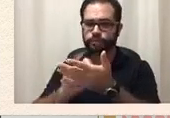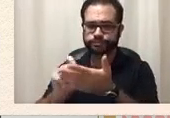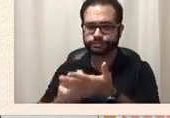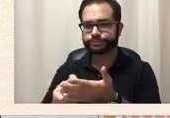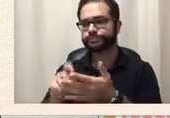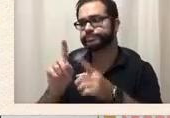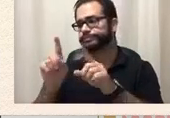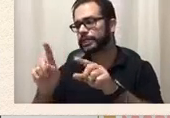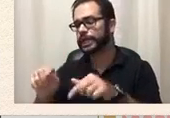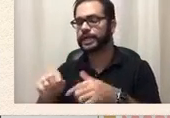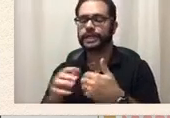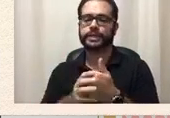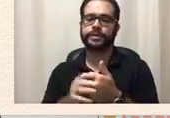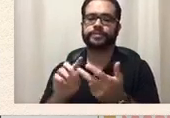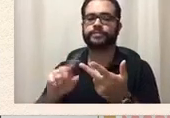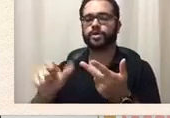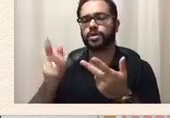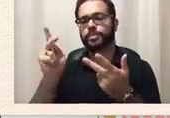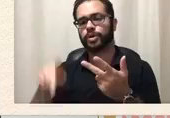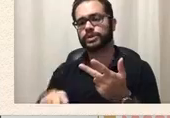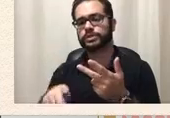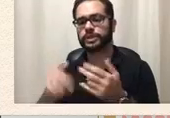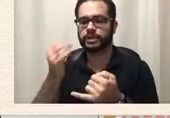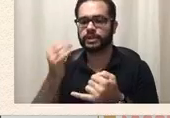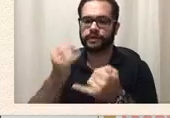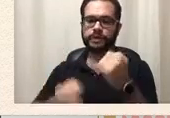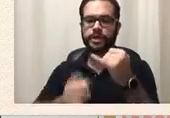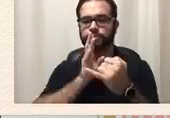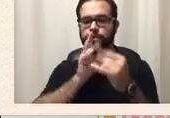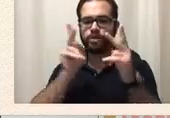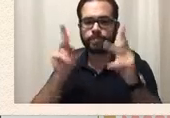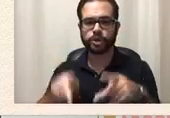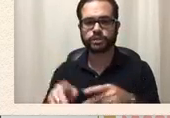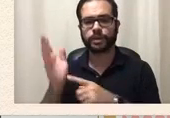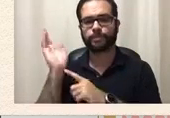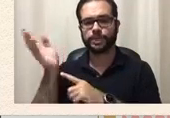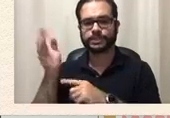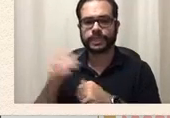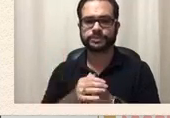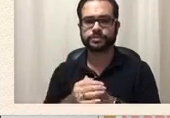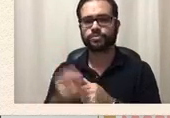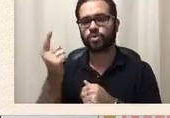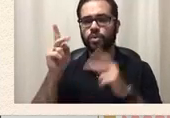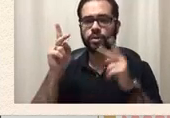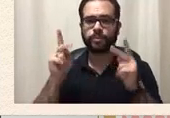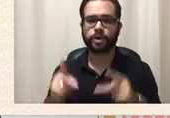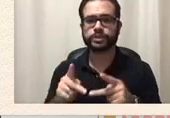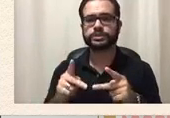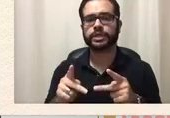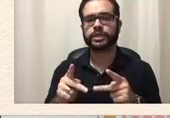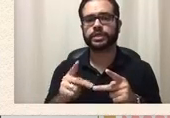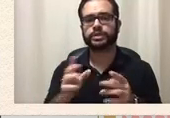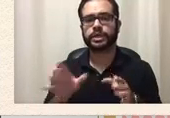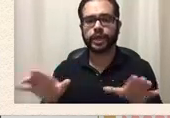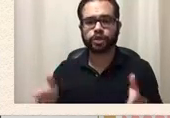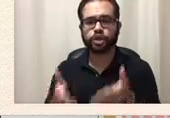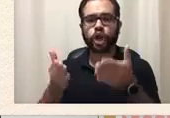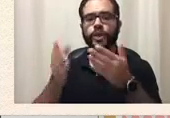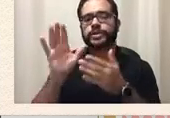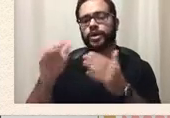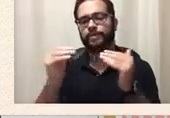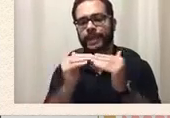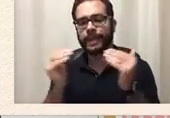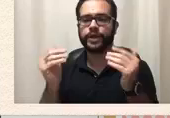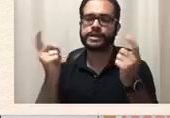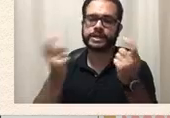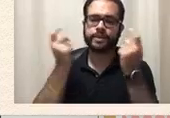the final spokesperson and presenting, one person that encouraged their peers by celebrating their success,